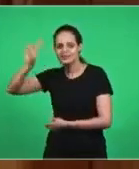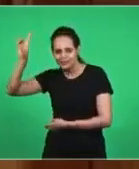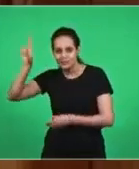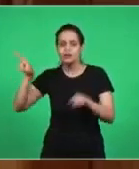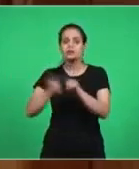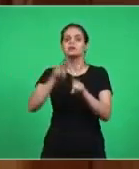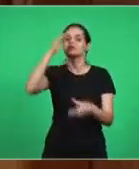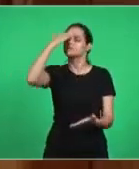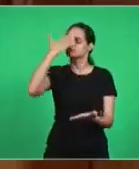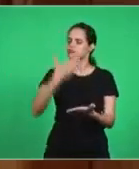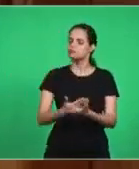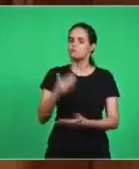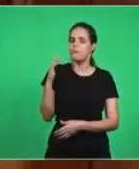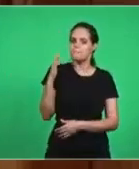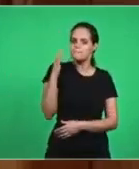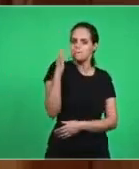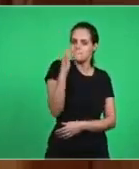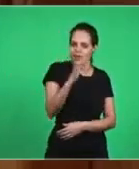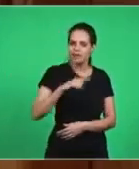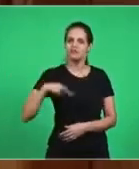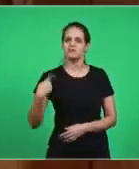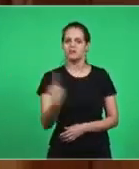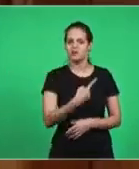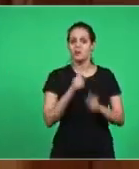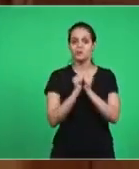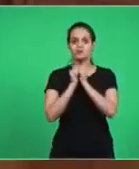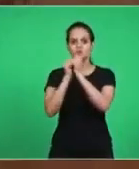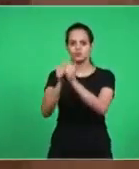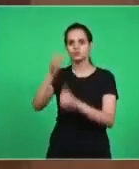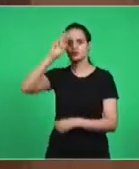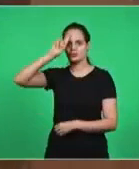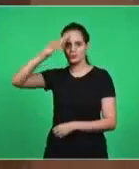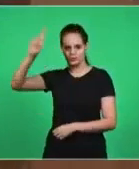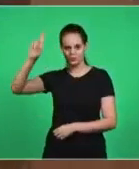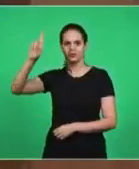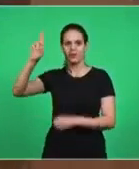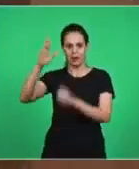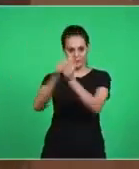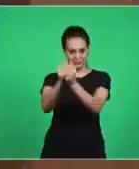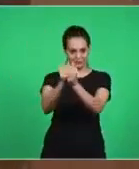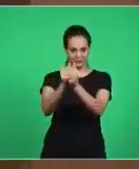that soon, very soon, we're going to be in the glory with the Lord. Amen.